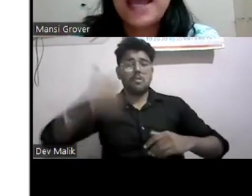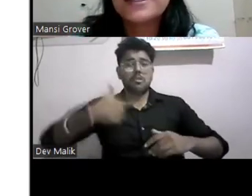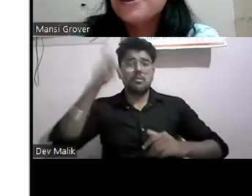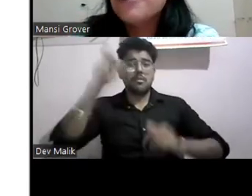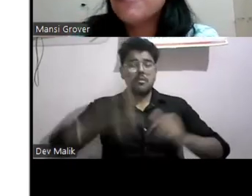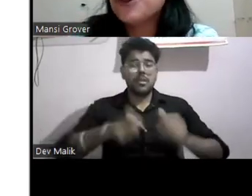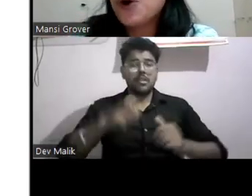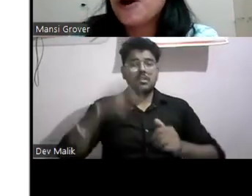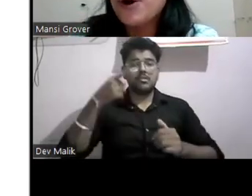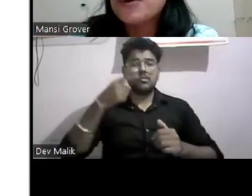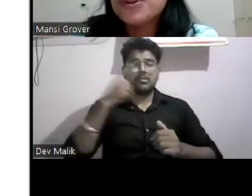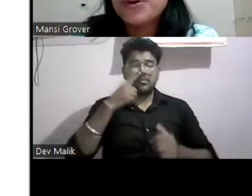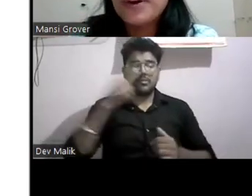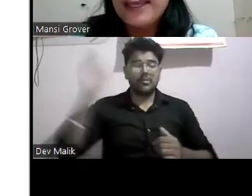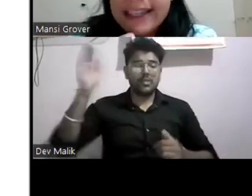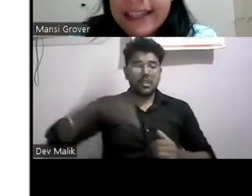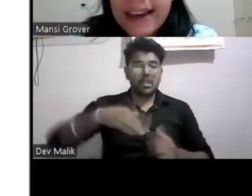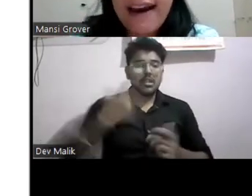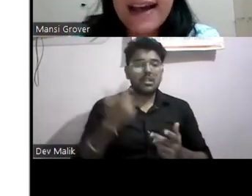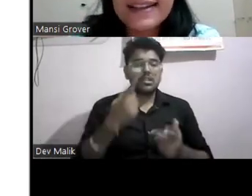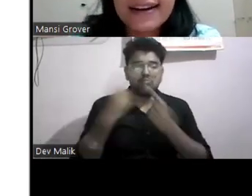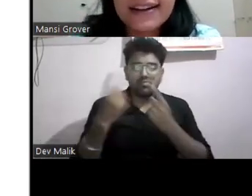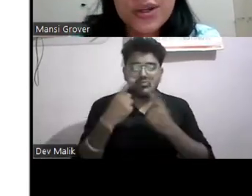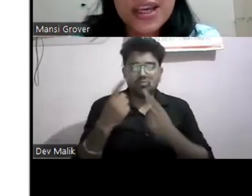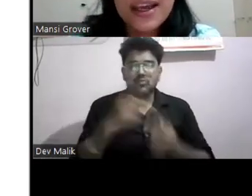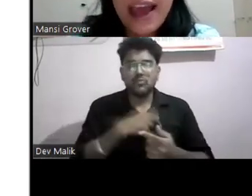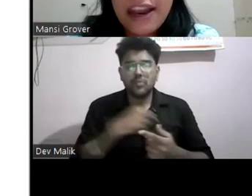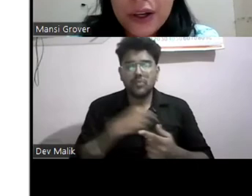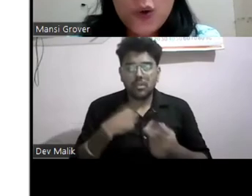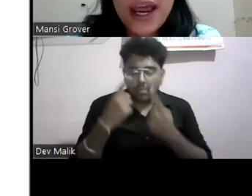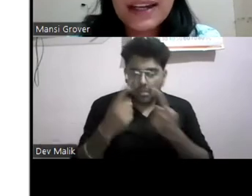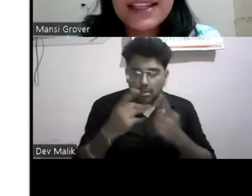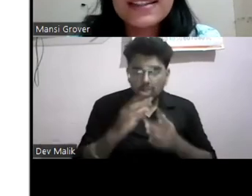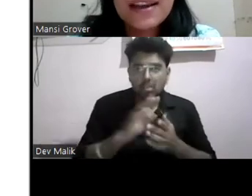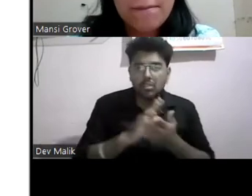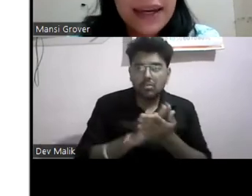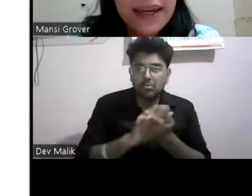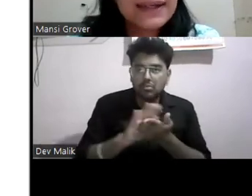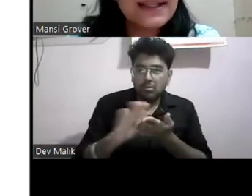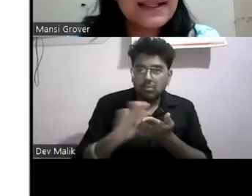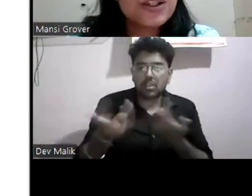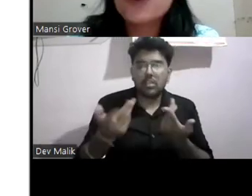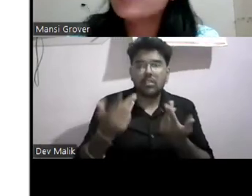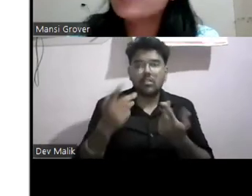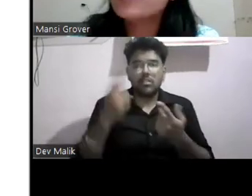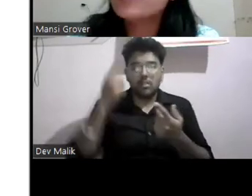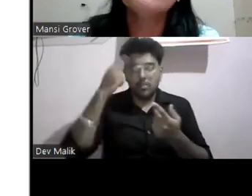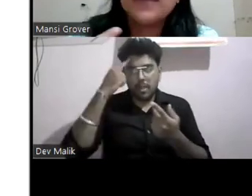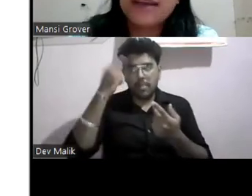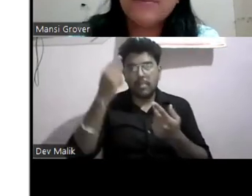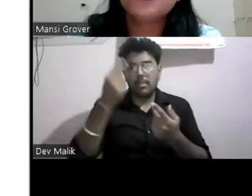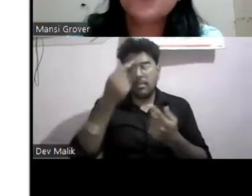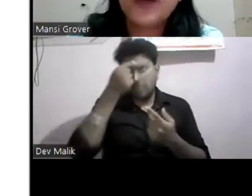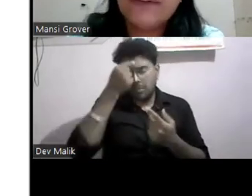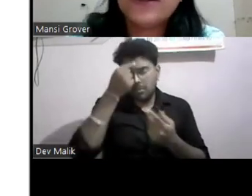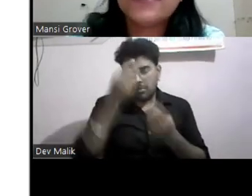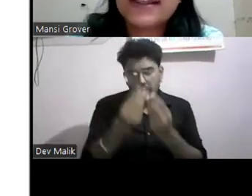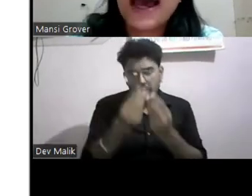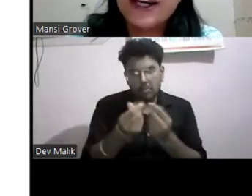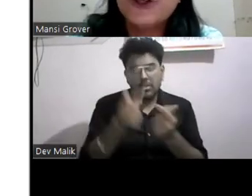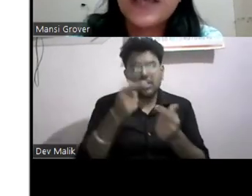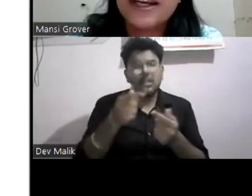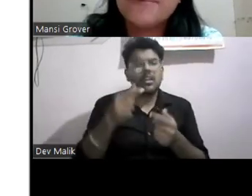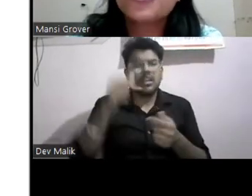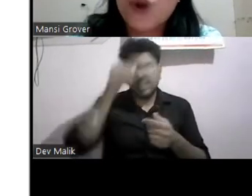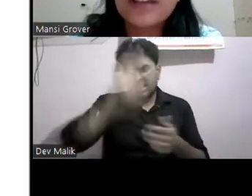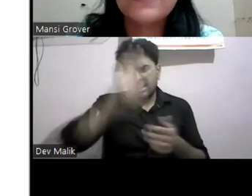look at when we talk about, you know, India as a country, and we look at these mental health issues. It's not available to everyone. This